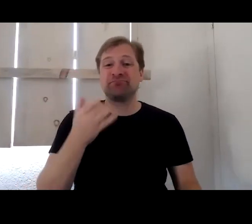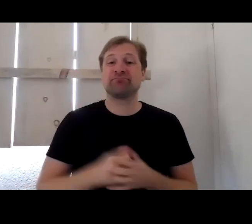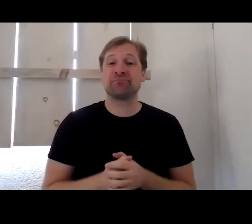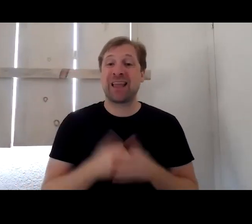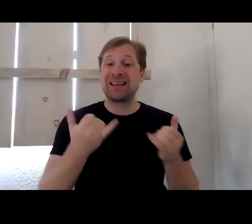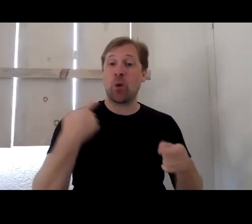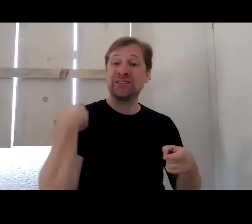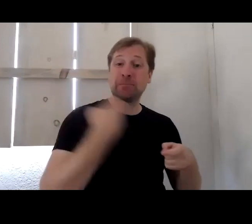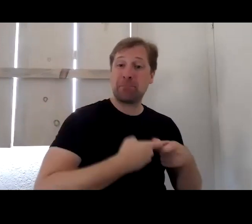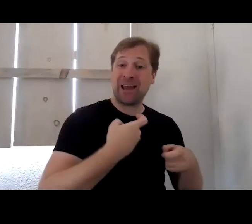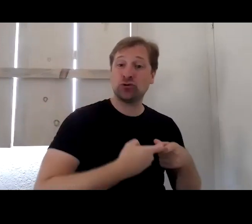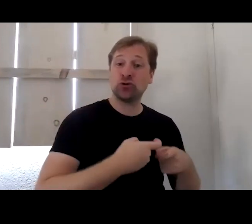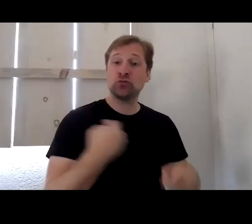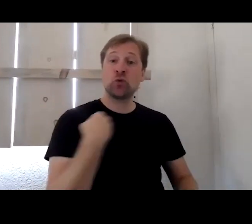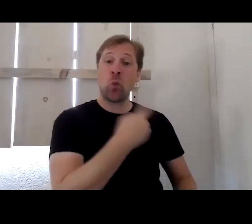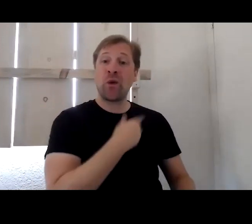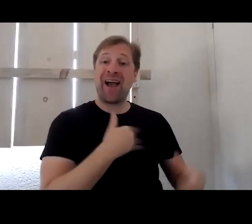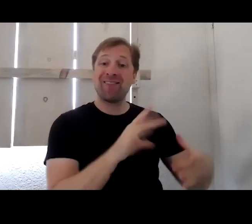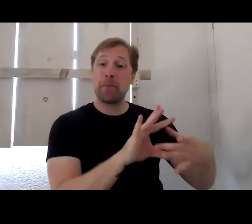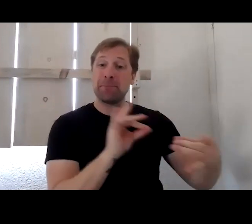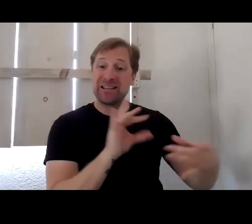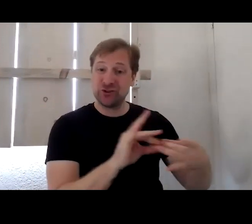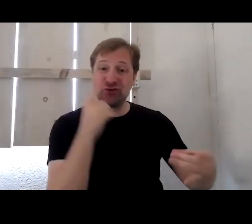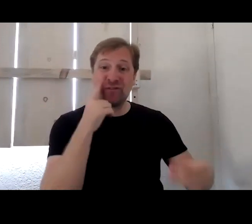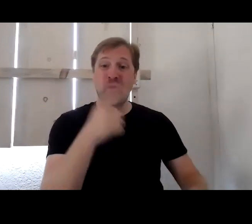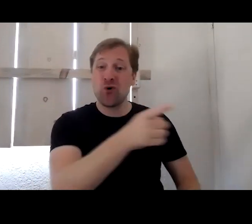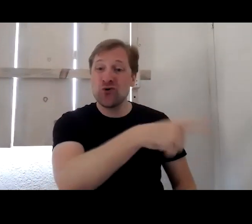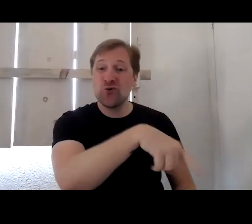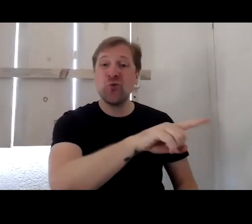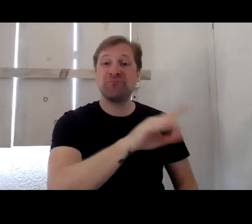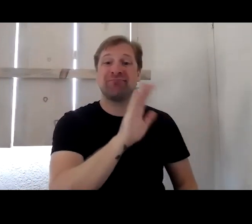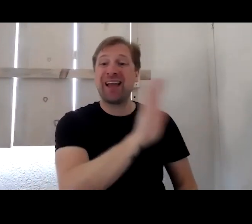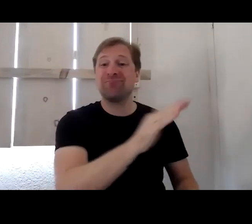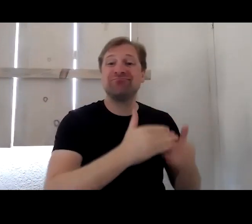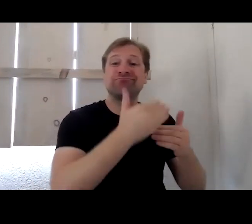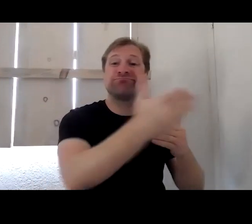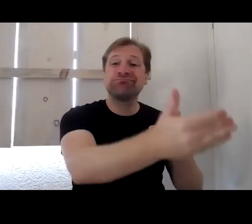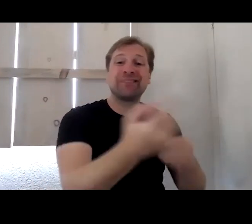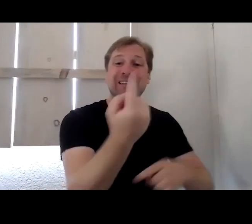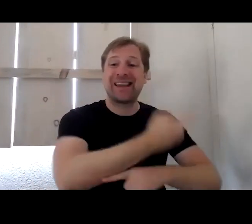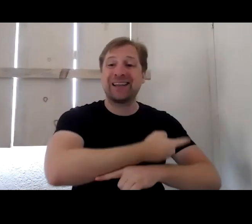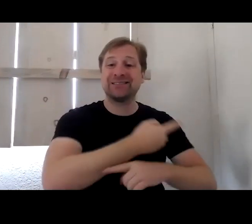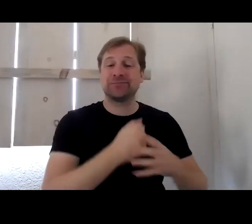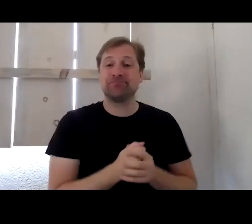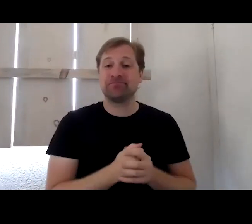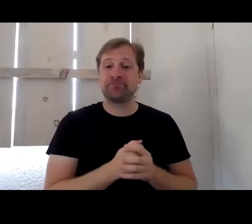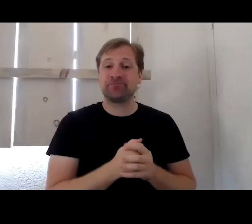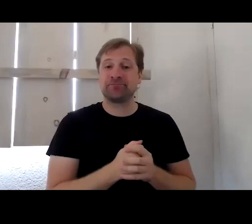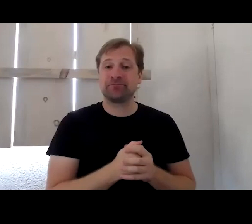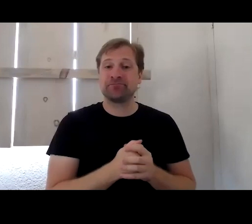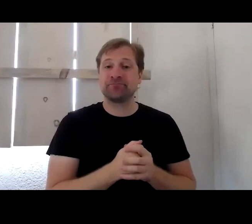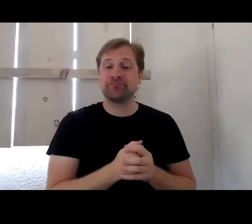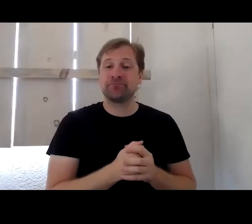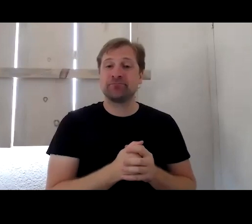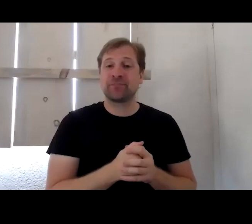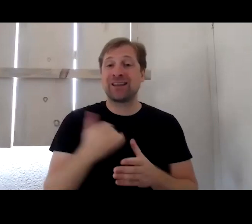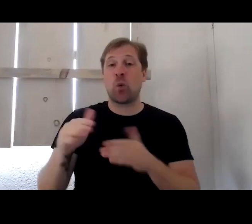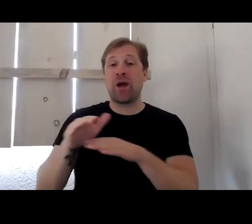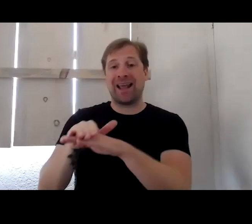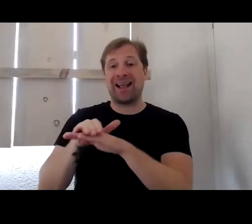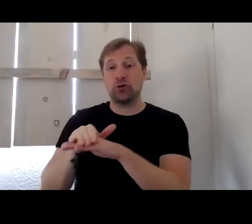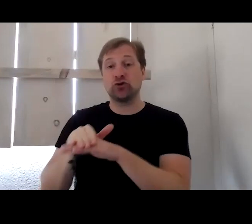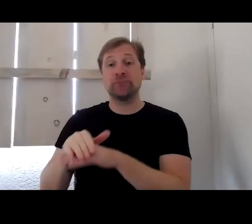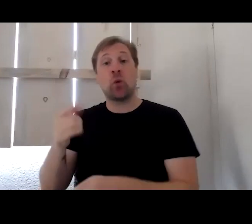habla español, tendremos un mensaje para ustedes en los siguientes días. And just one more reminder to